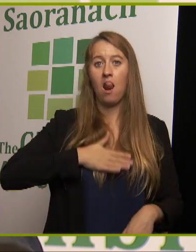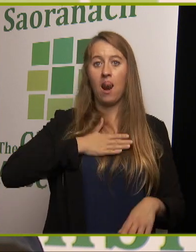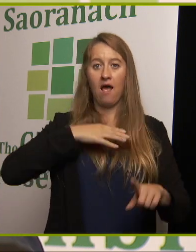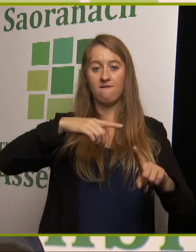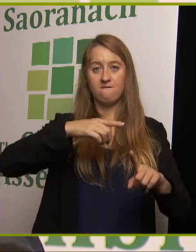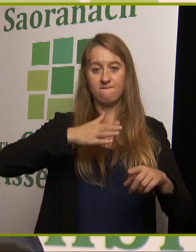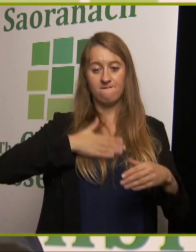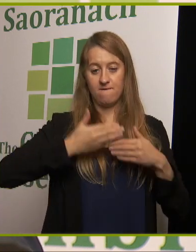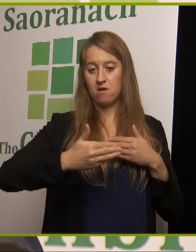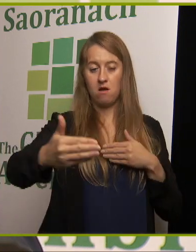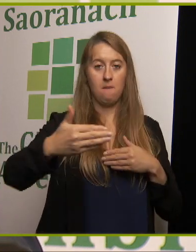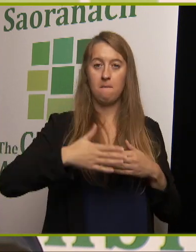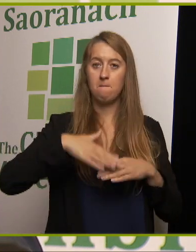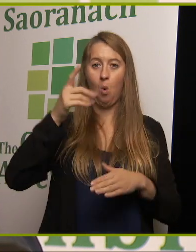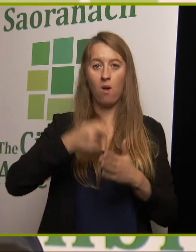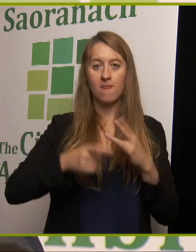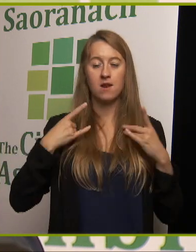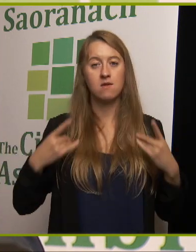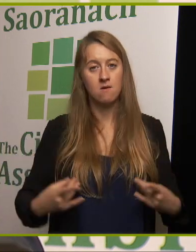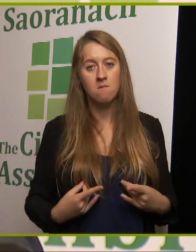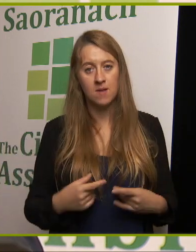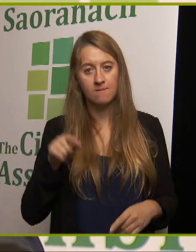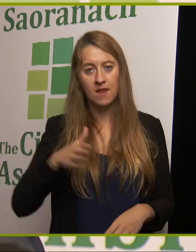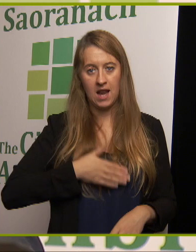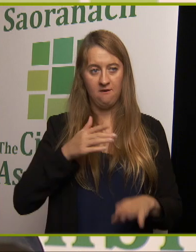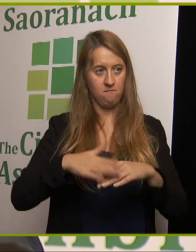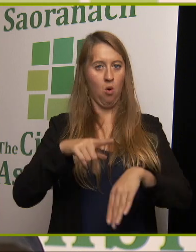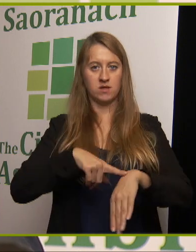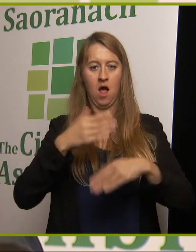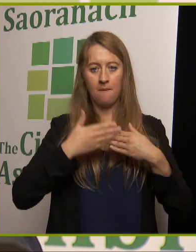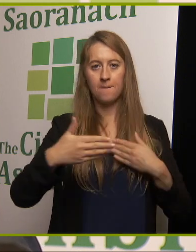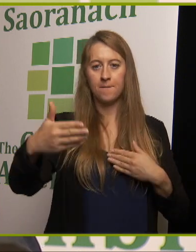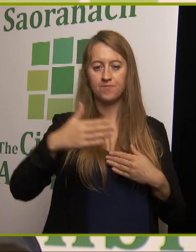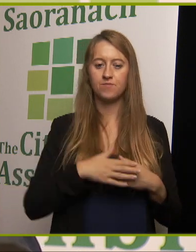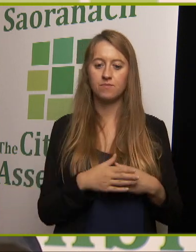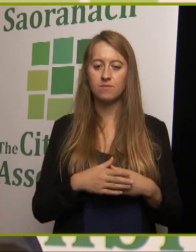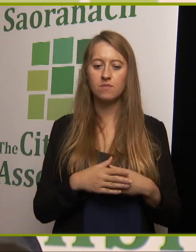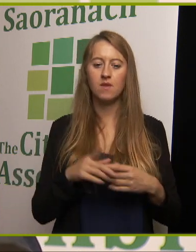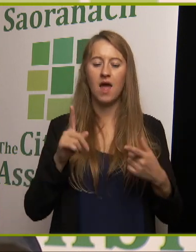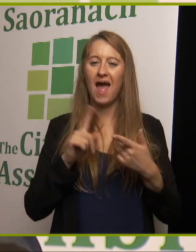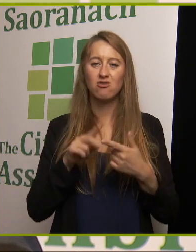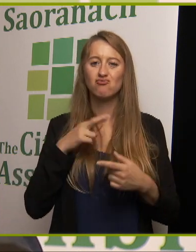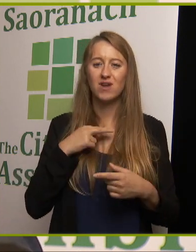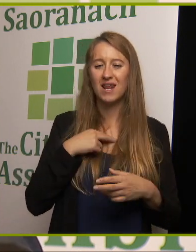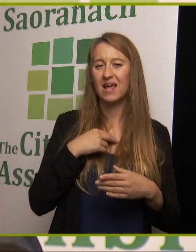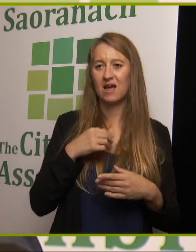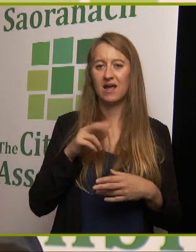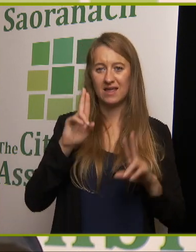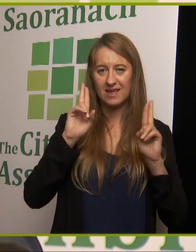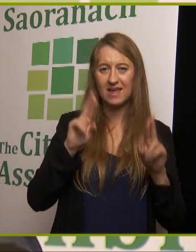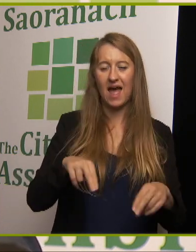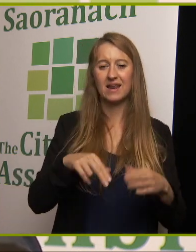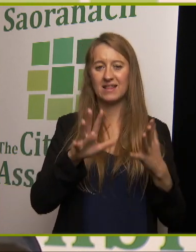than humans. You've got some seafloor habitats that they last, or it takes tens of thousands of years for them